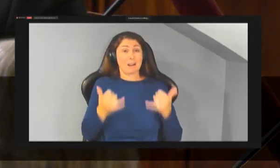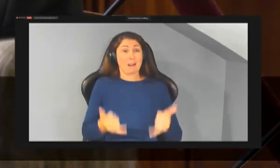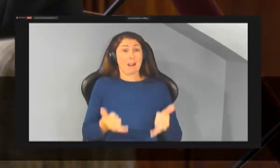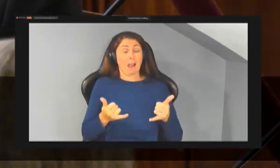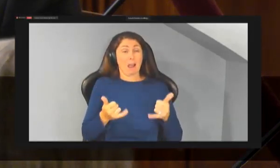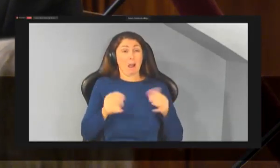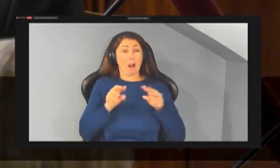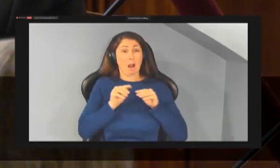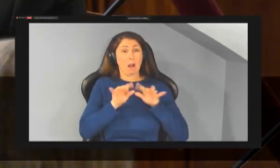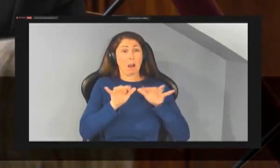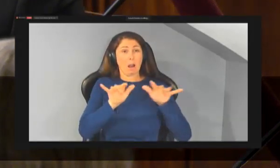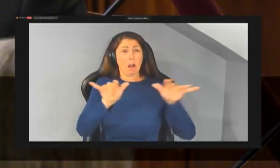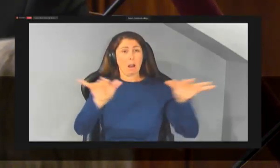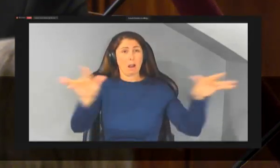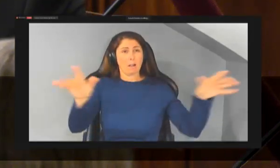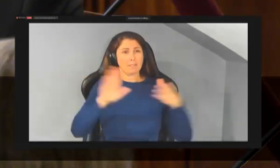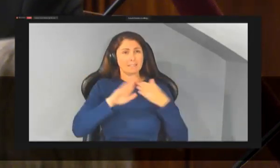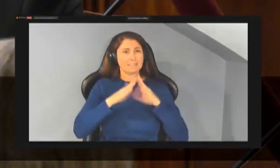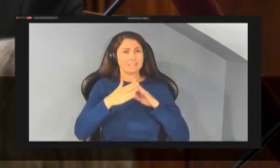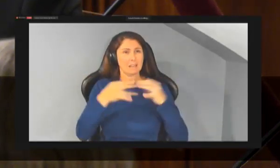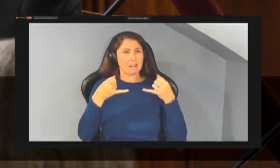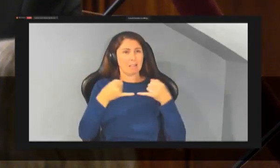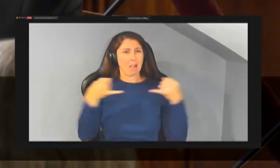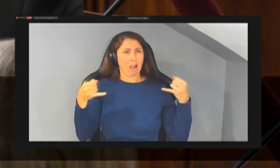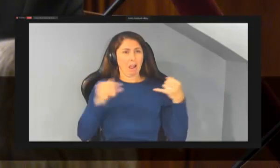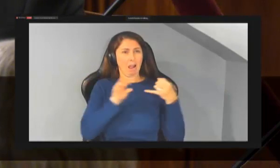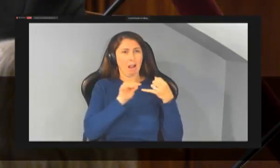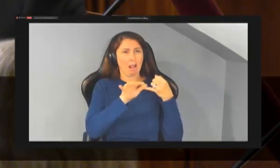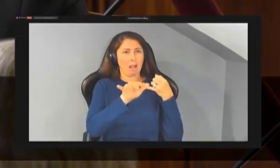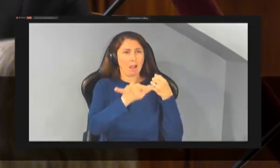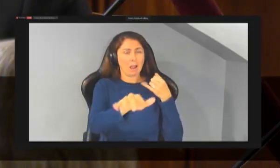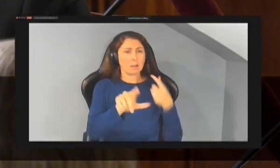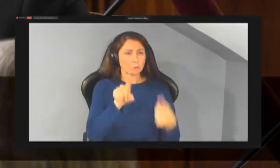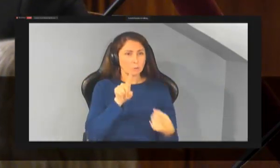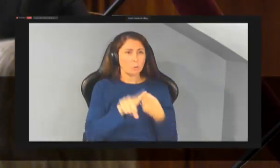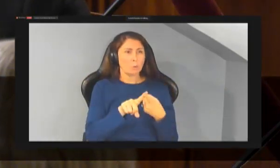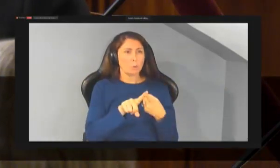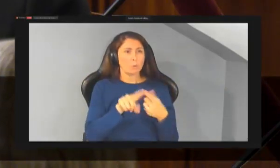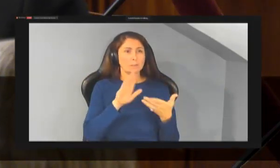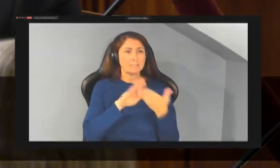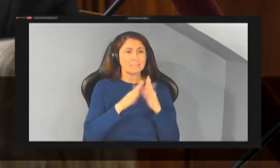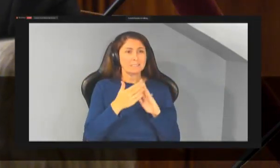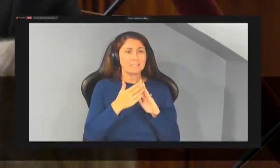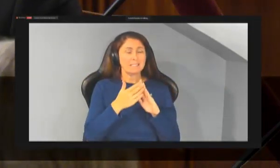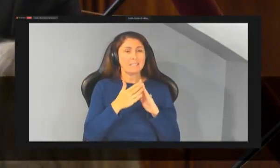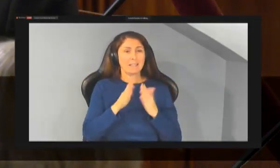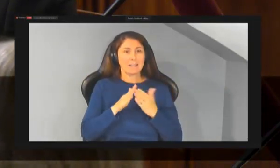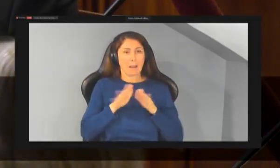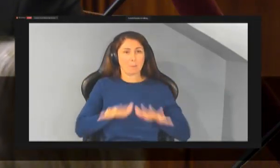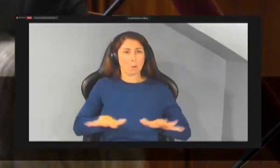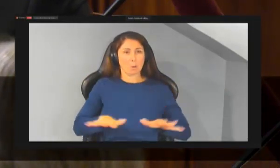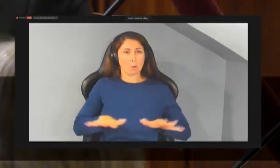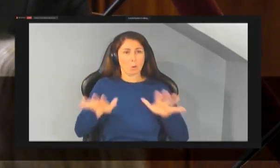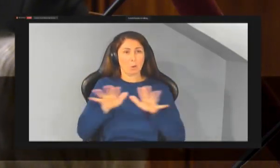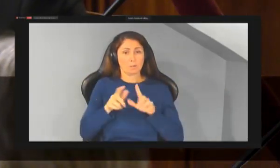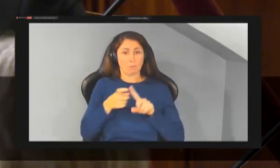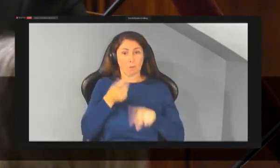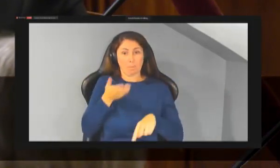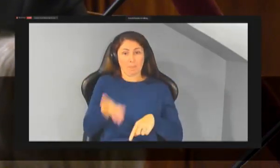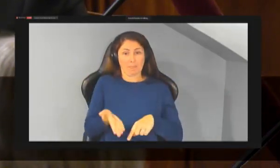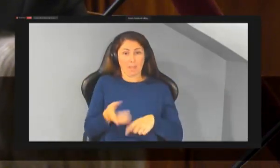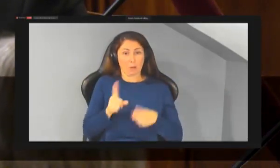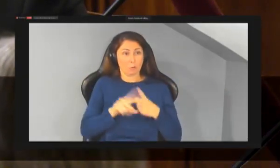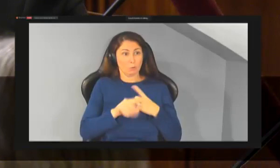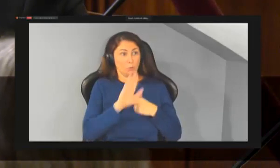city line into city neighborhoods, you know, from there certainly into your district, councilman, but it's